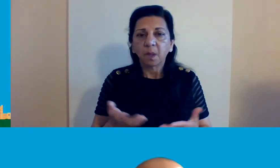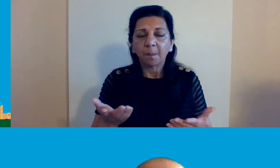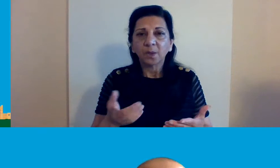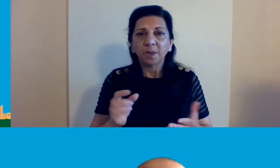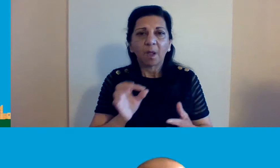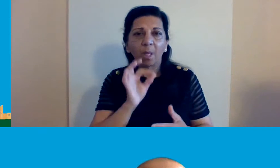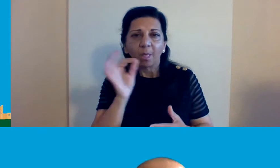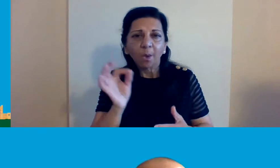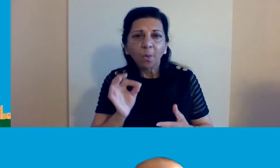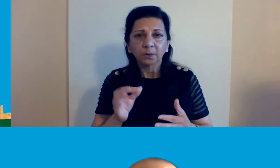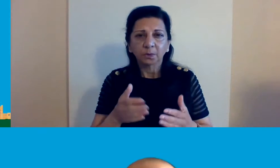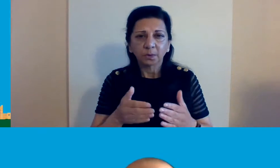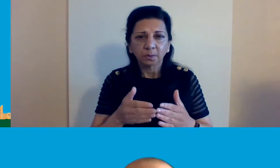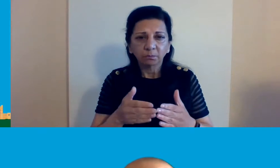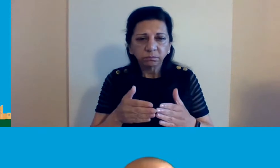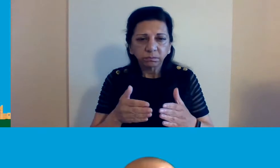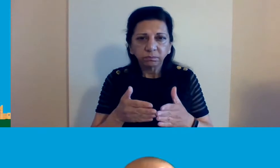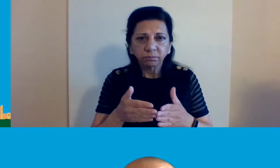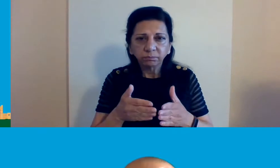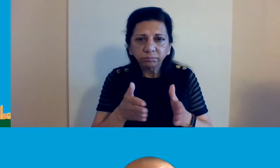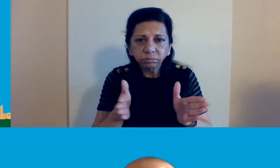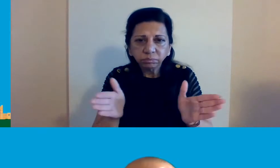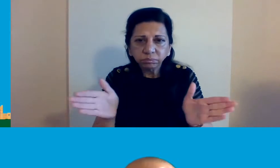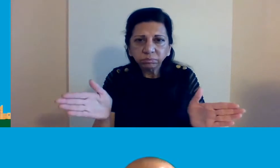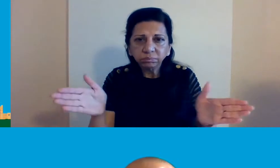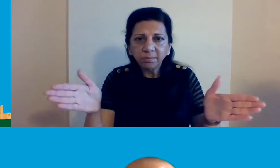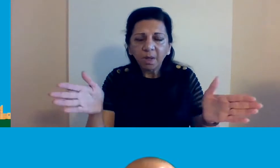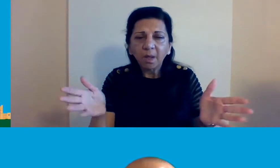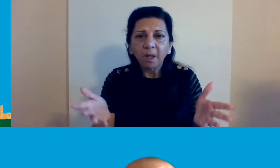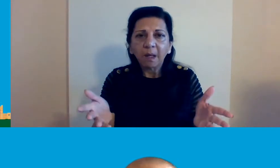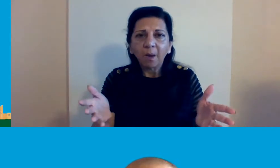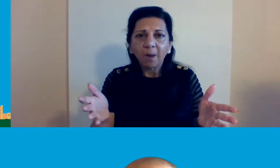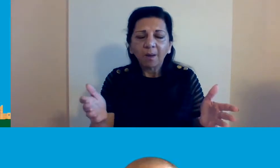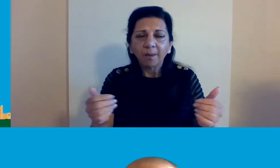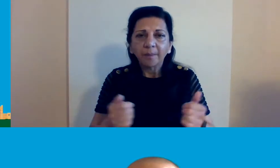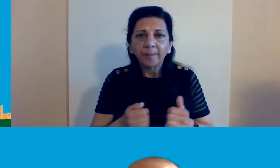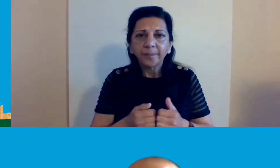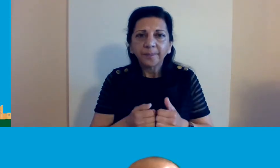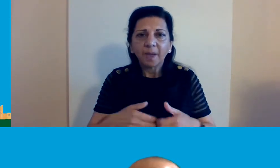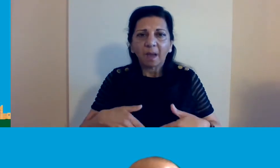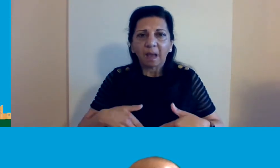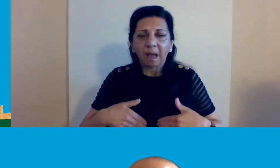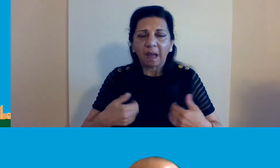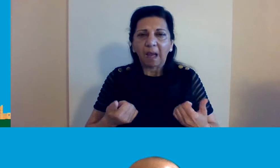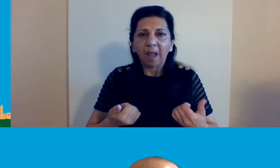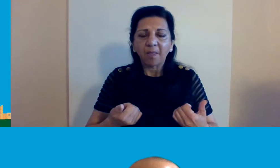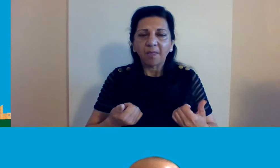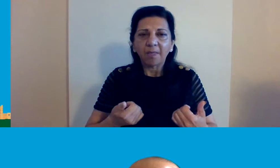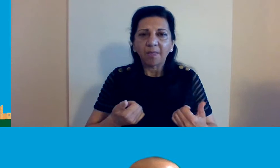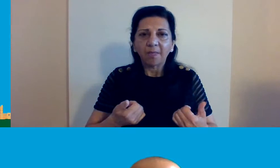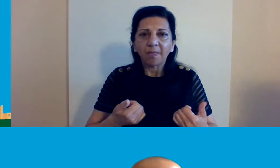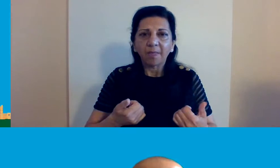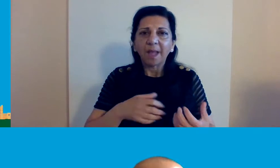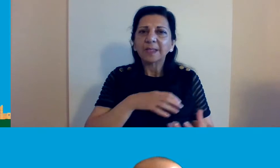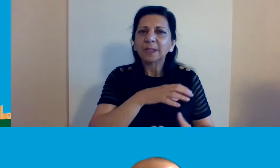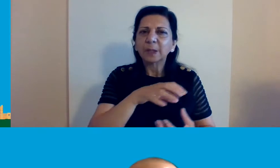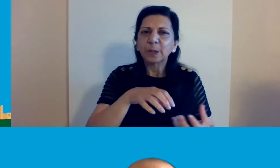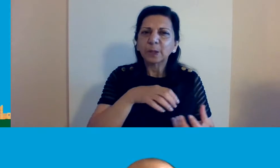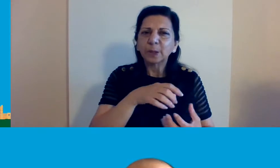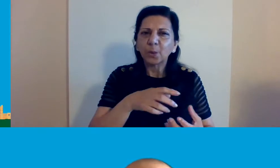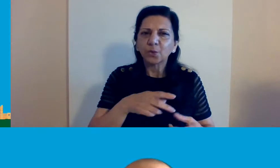than the more straightforward health and social care services. I think the question's right. We